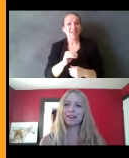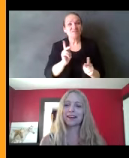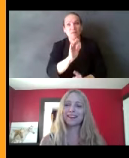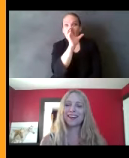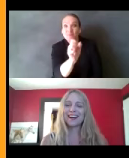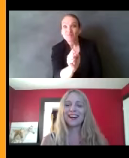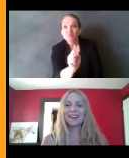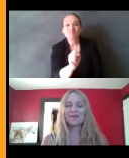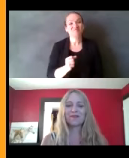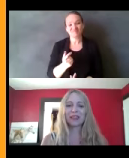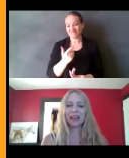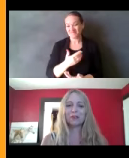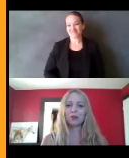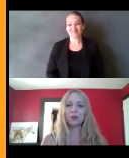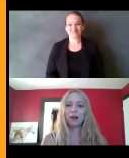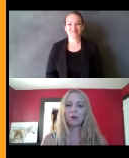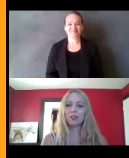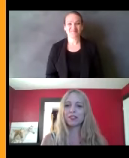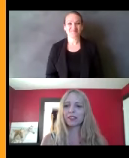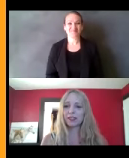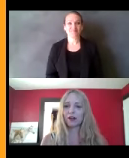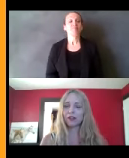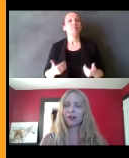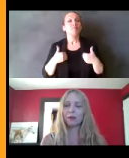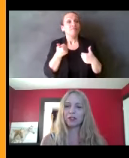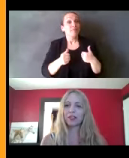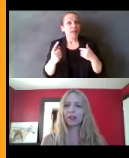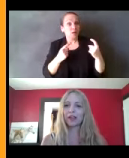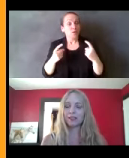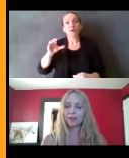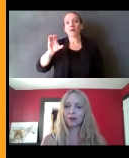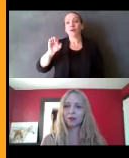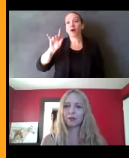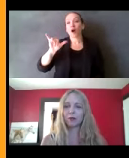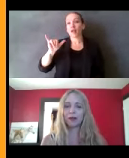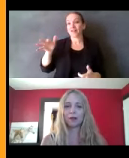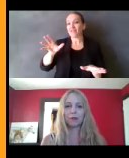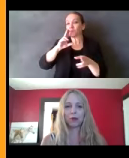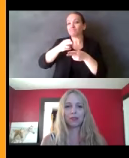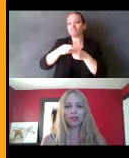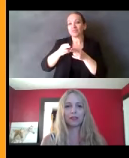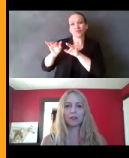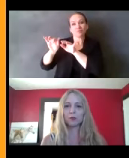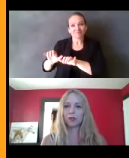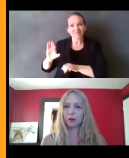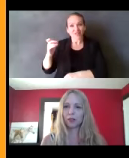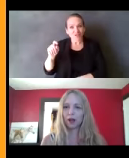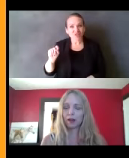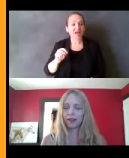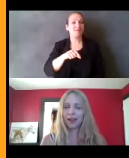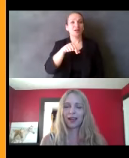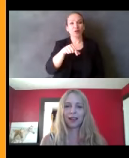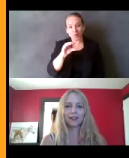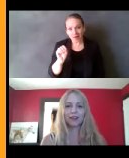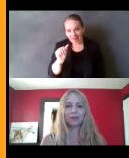me today. If you have questions, I think Carly already mentioned how to ask those, so I'm open to those as we go